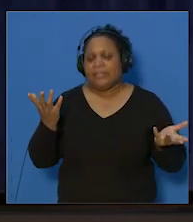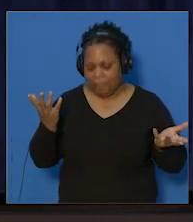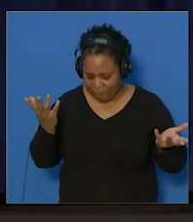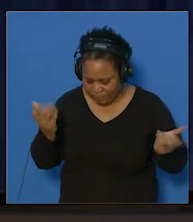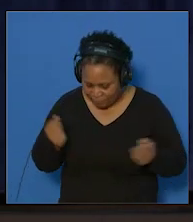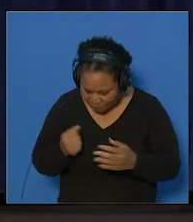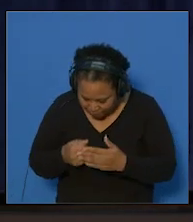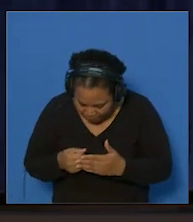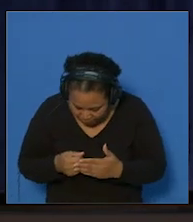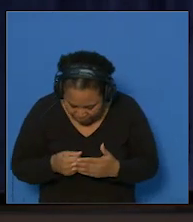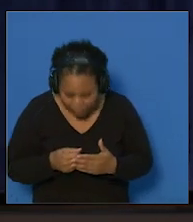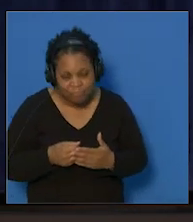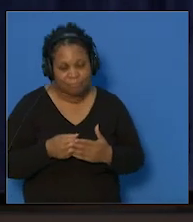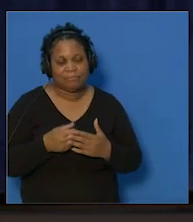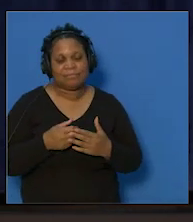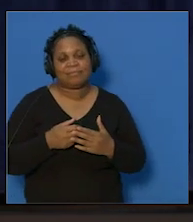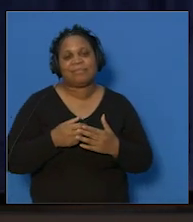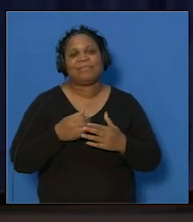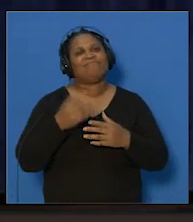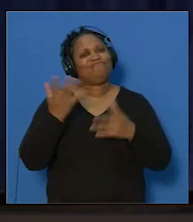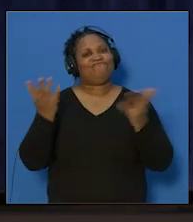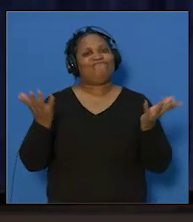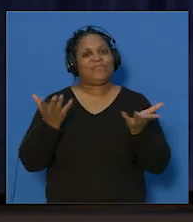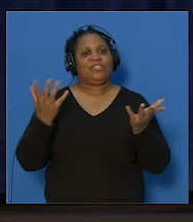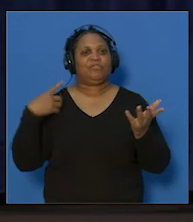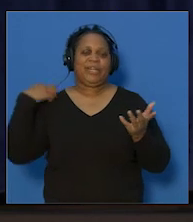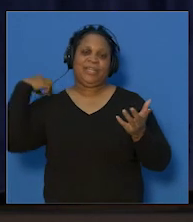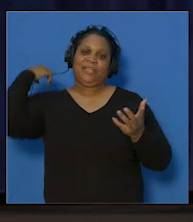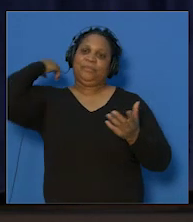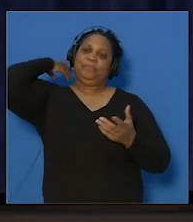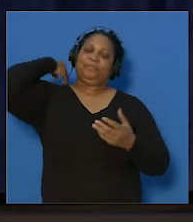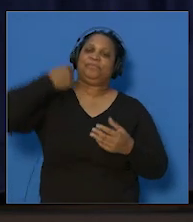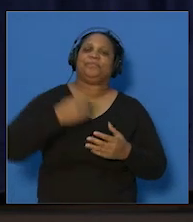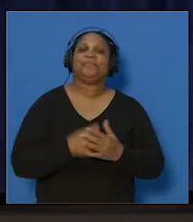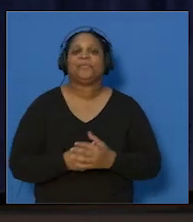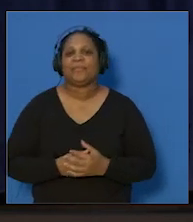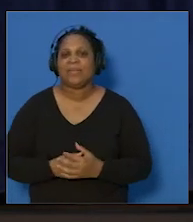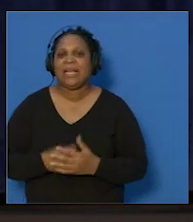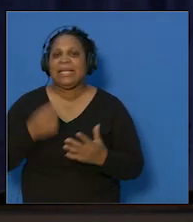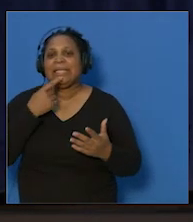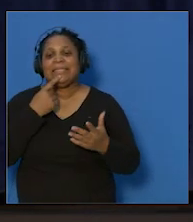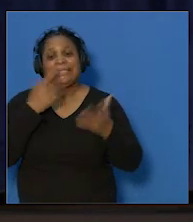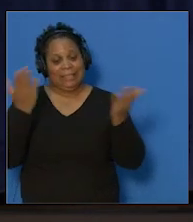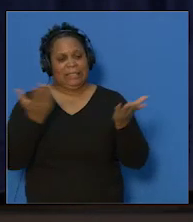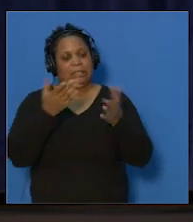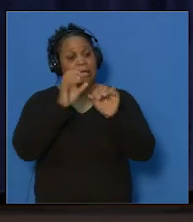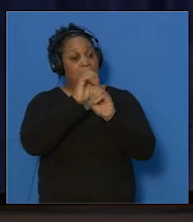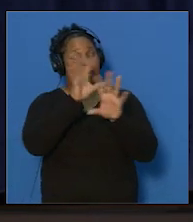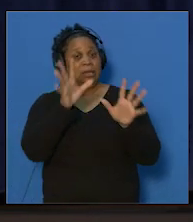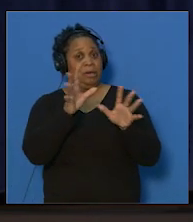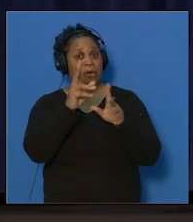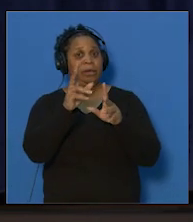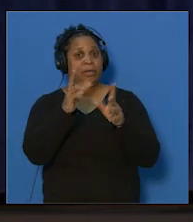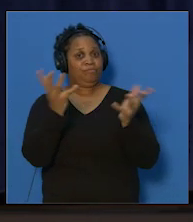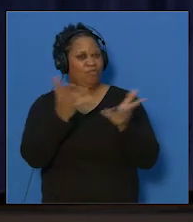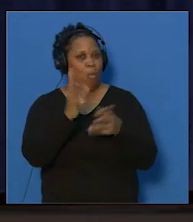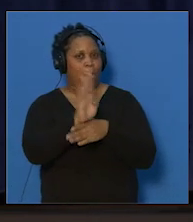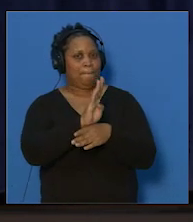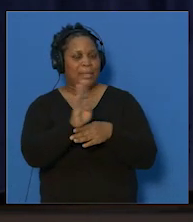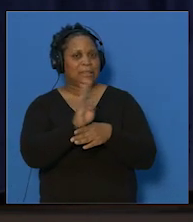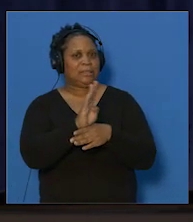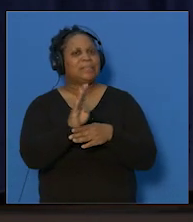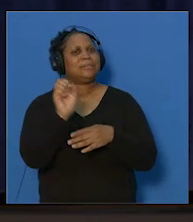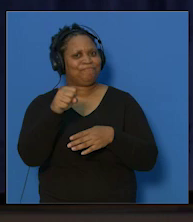here it is. It's right here, where it says very particularly insofar as the types of businesses which